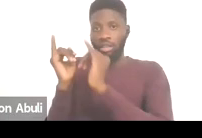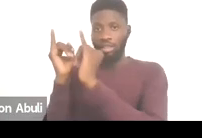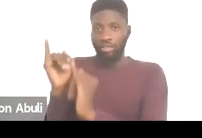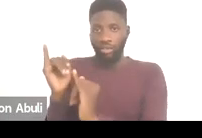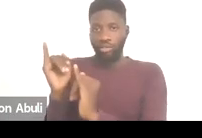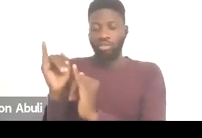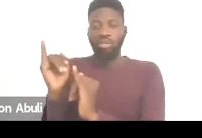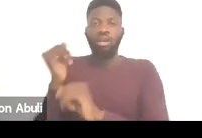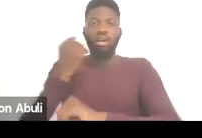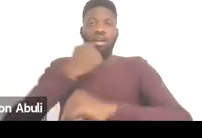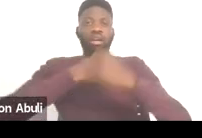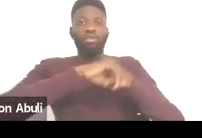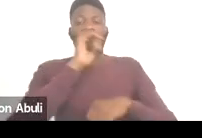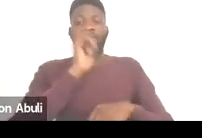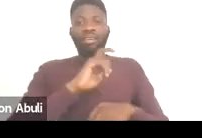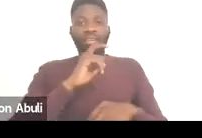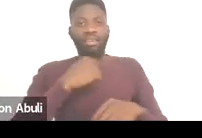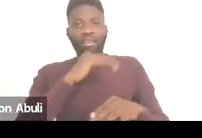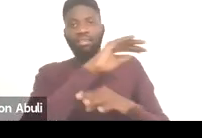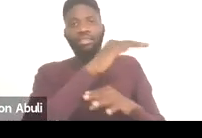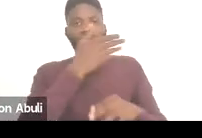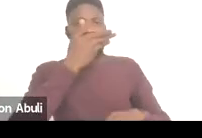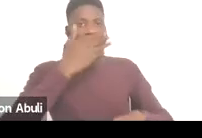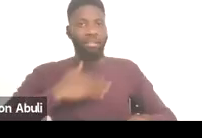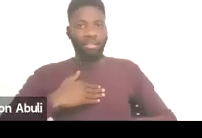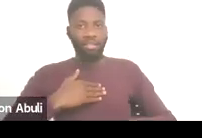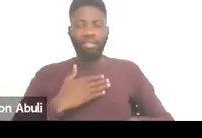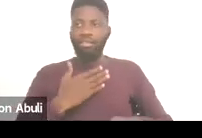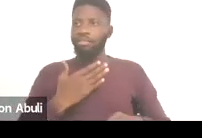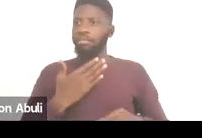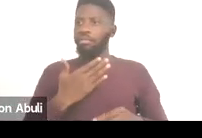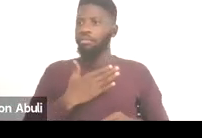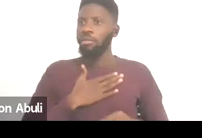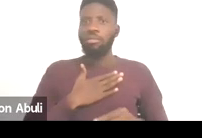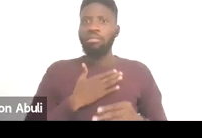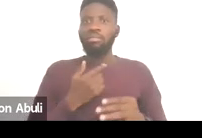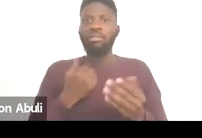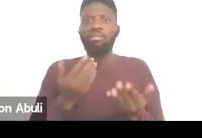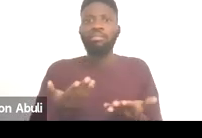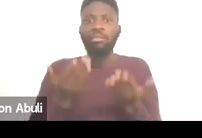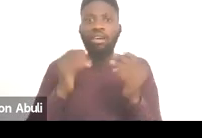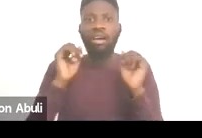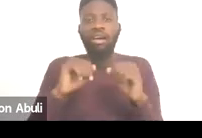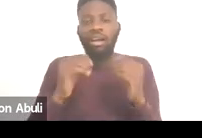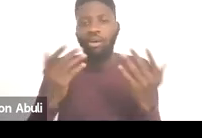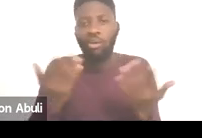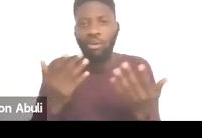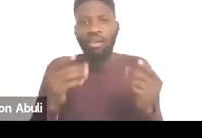I get feedback on on what I can improve on as a